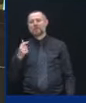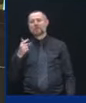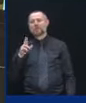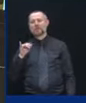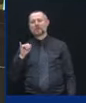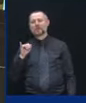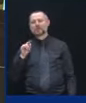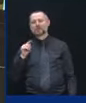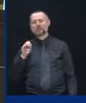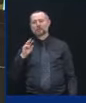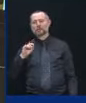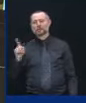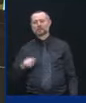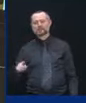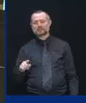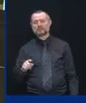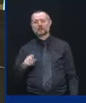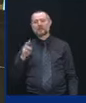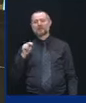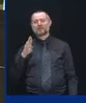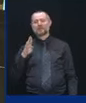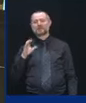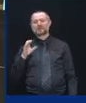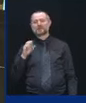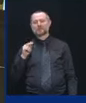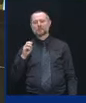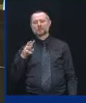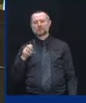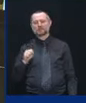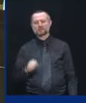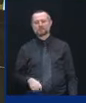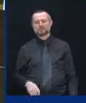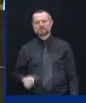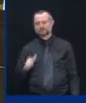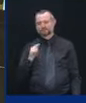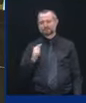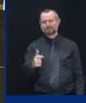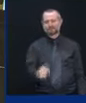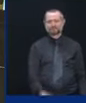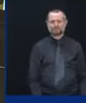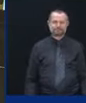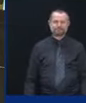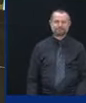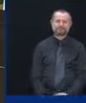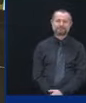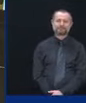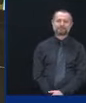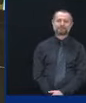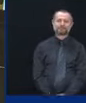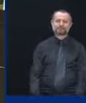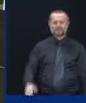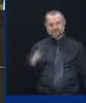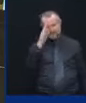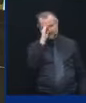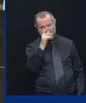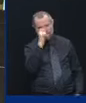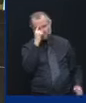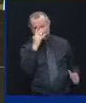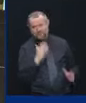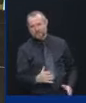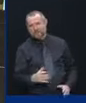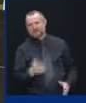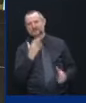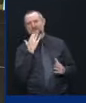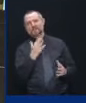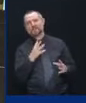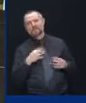NBC News. Gabe, please unmute your microphone. Your line is now open. Hi, Governor. How are you? Thanks for taking the question.